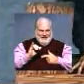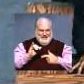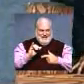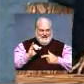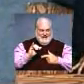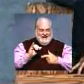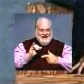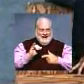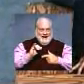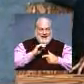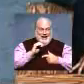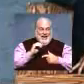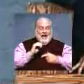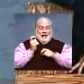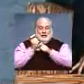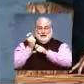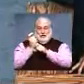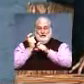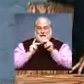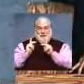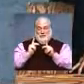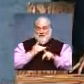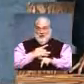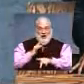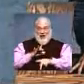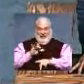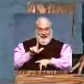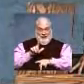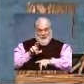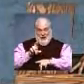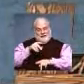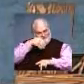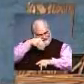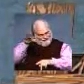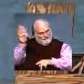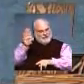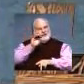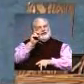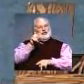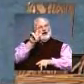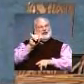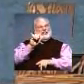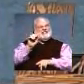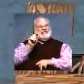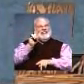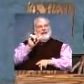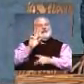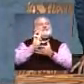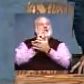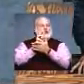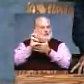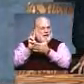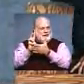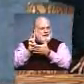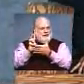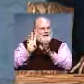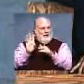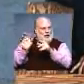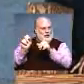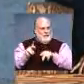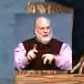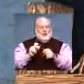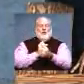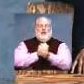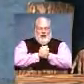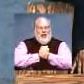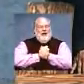And I like to joke with people, if you don't like Little Rock, go live in Jersey City for 6 weeks, and you're going to learn to love